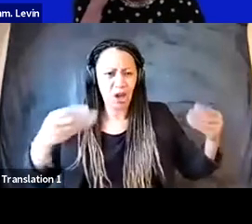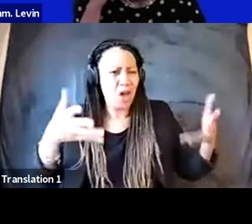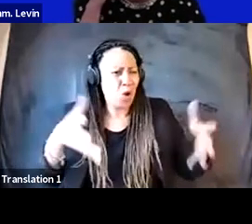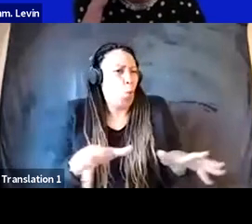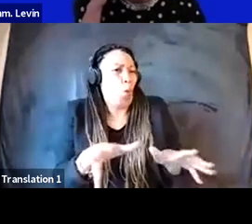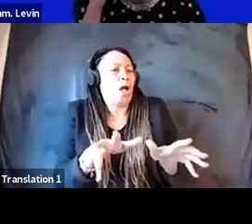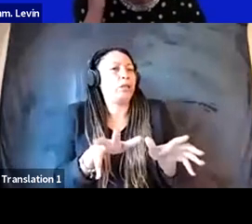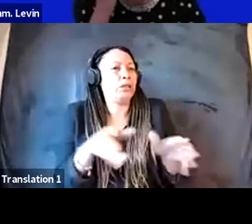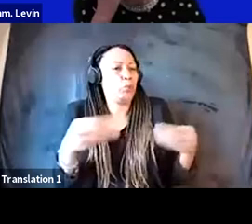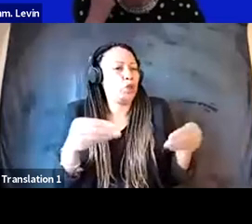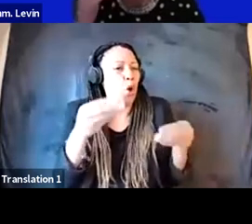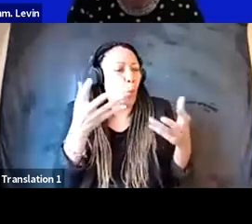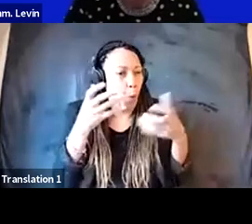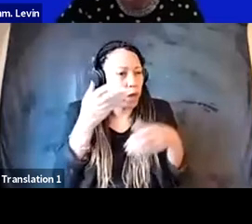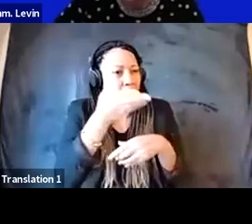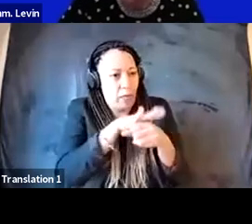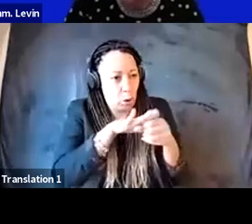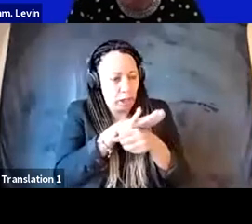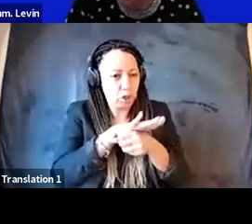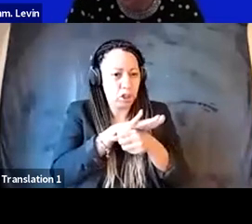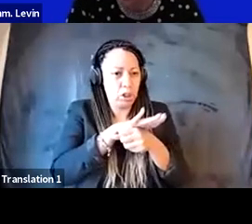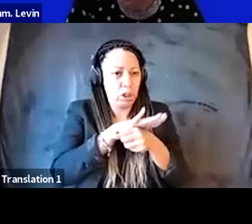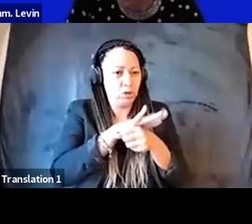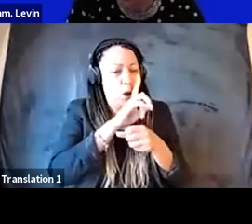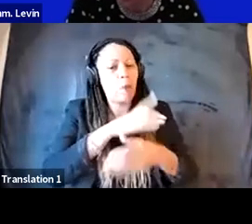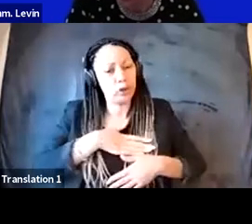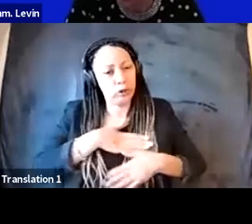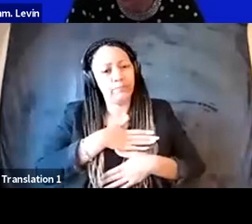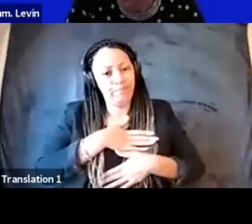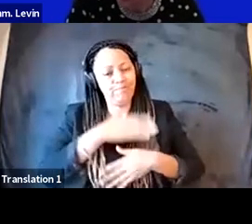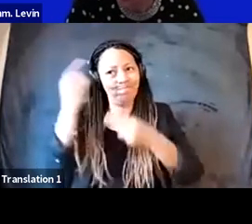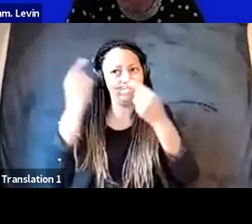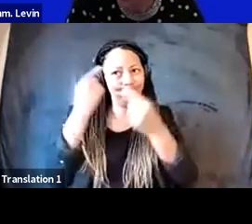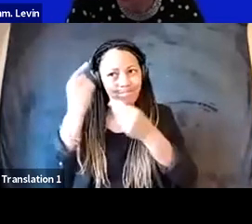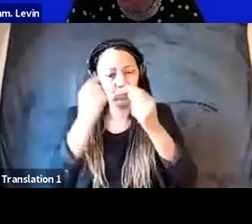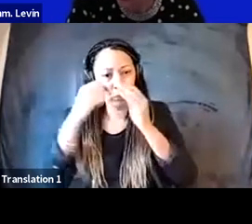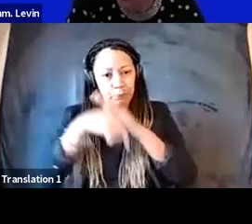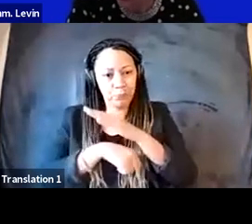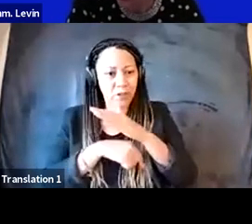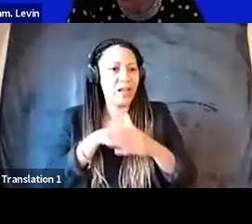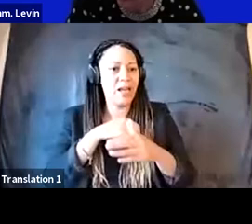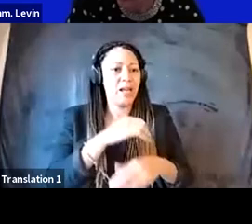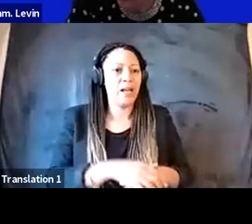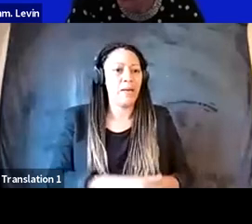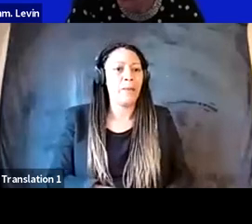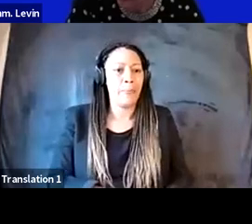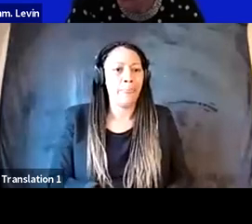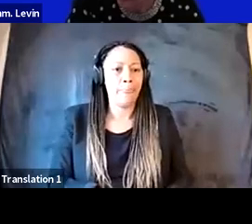location. And so I appreciate you sort of thinking about that. I wouldn't be in support of retail along